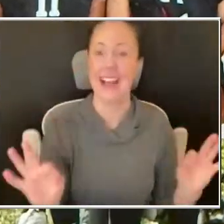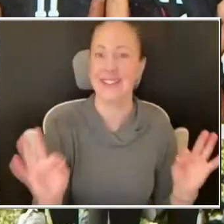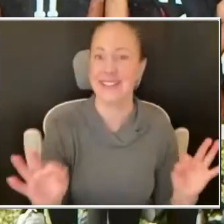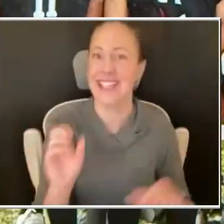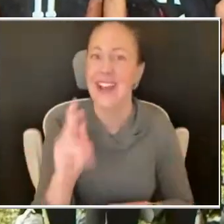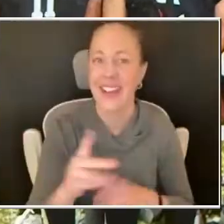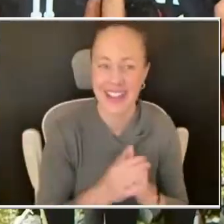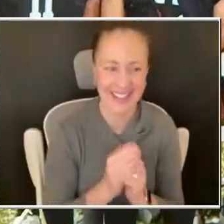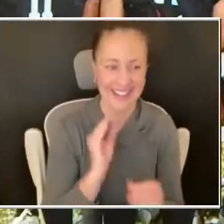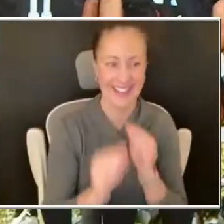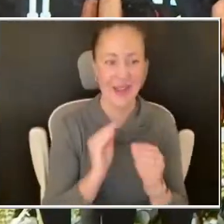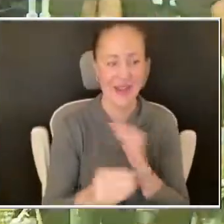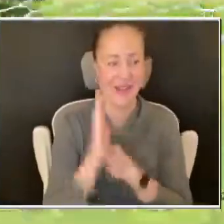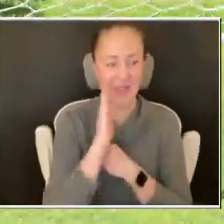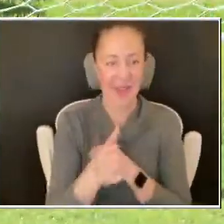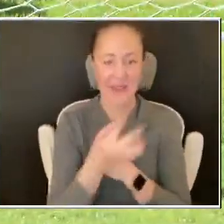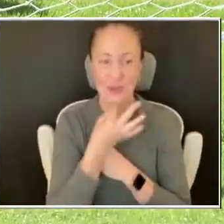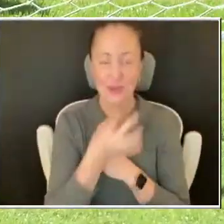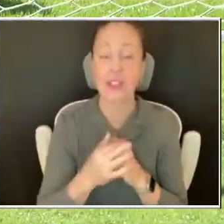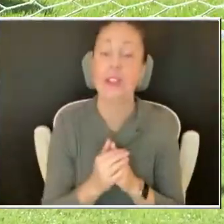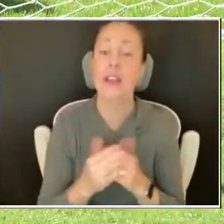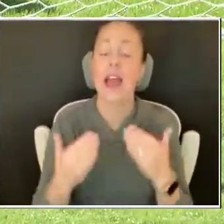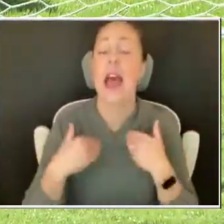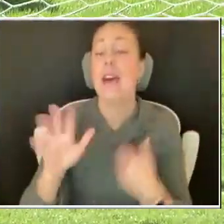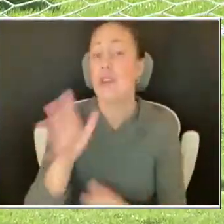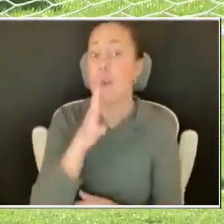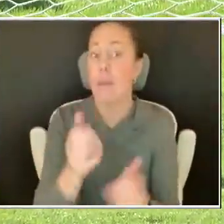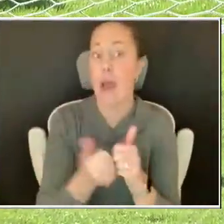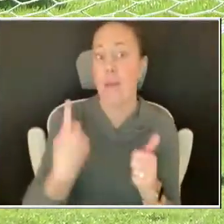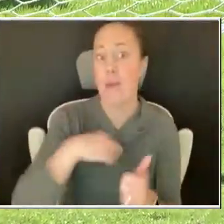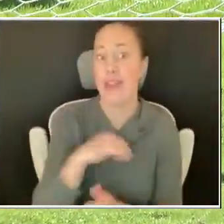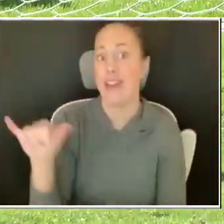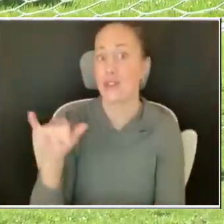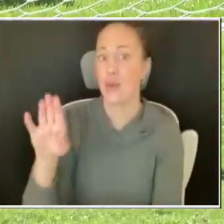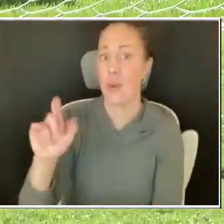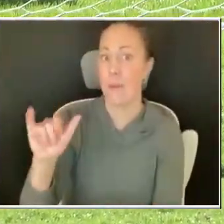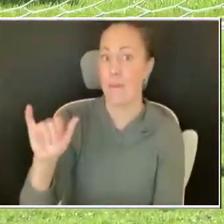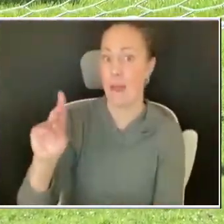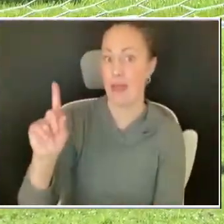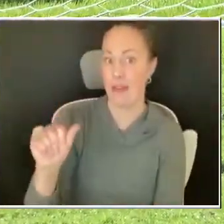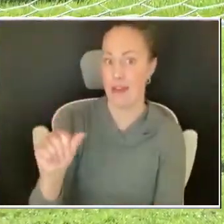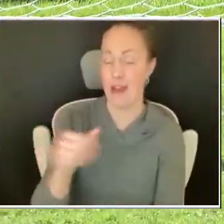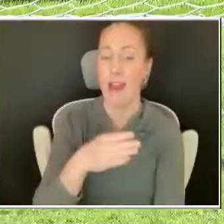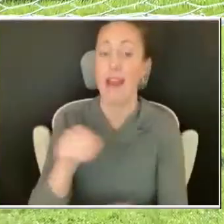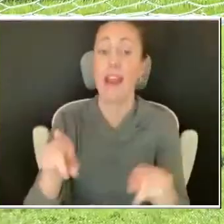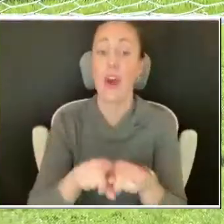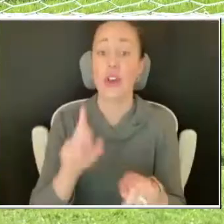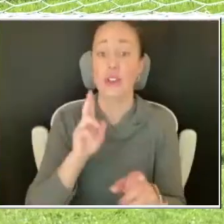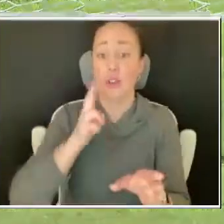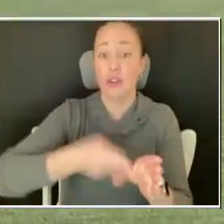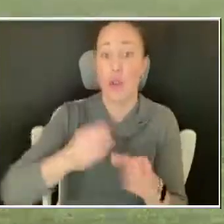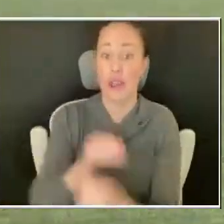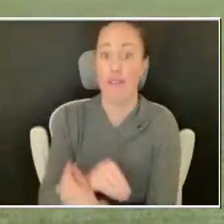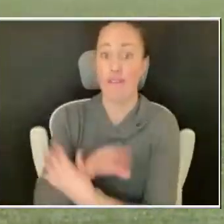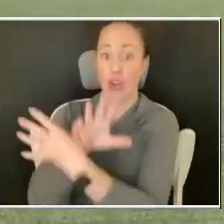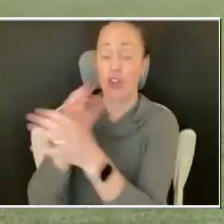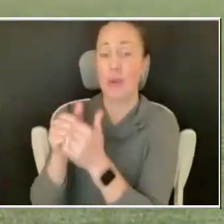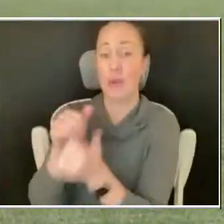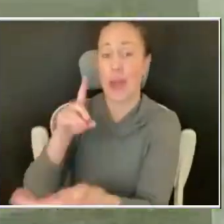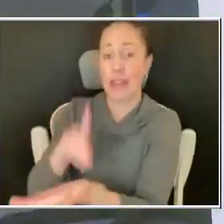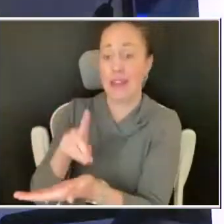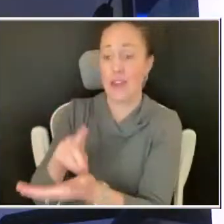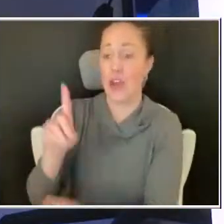back up here in a second. We have her mom here with us, Belinda, and we also are joined virtually by Dr. Lisa